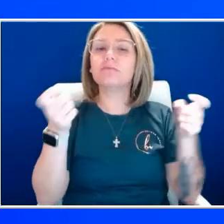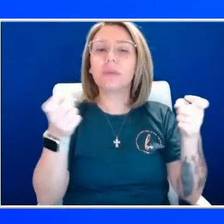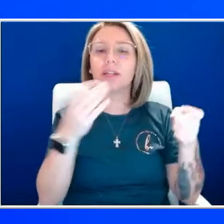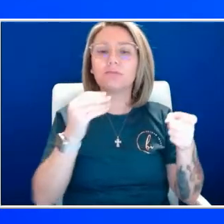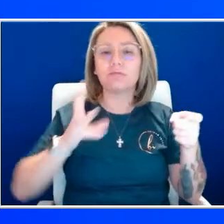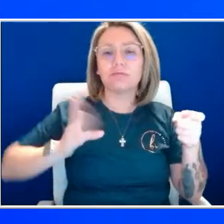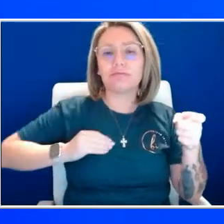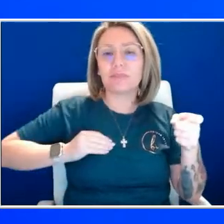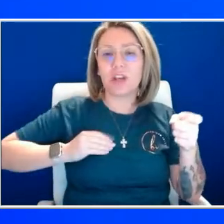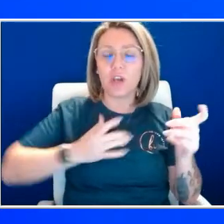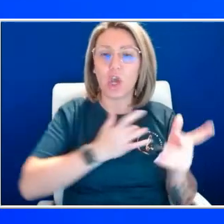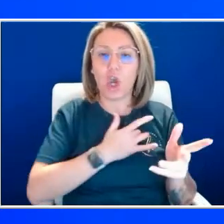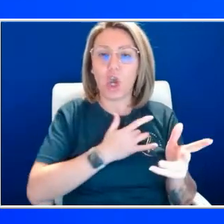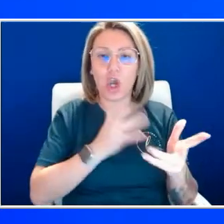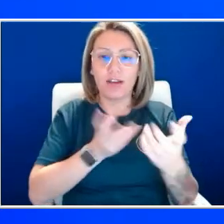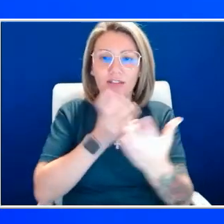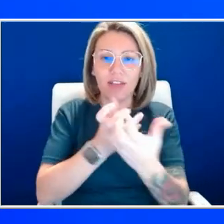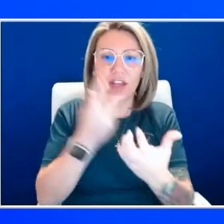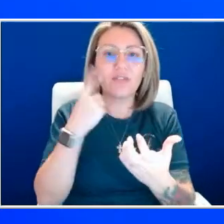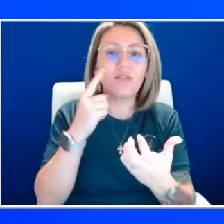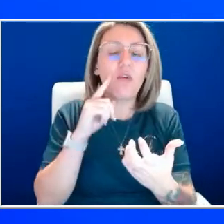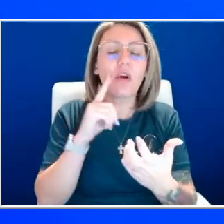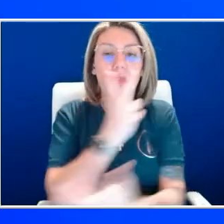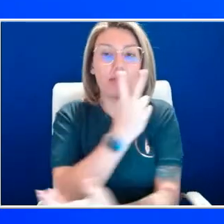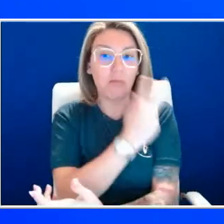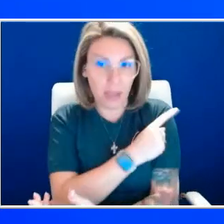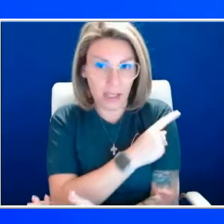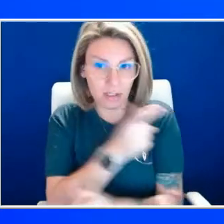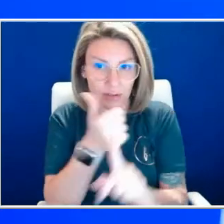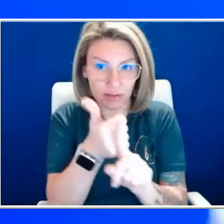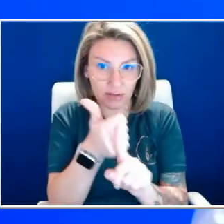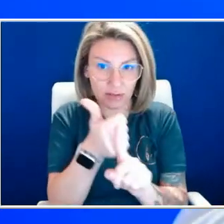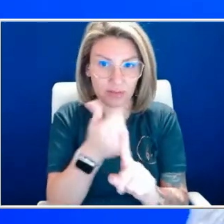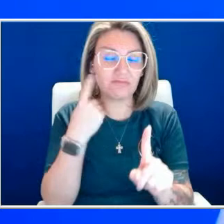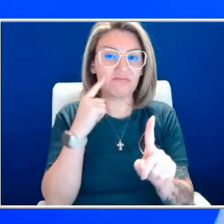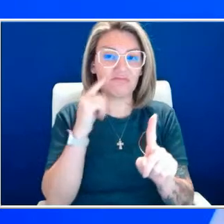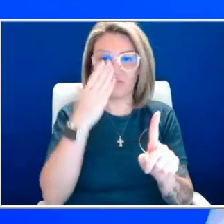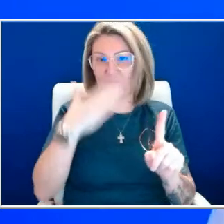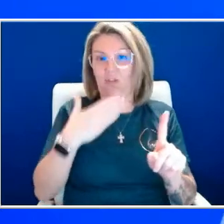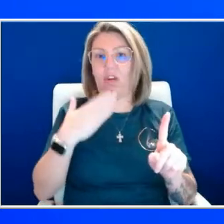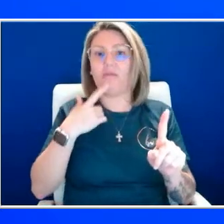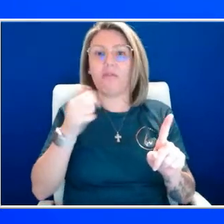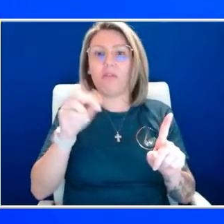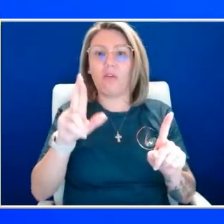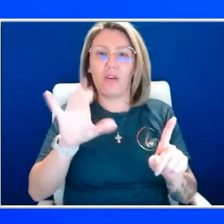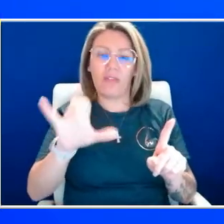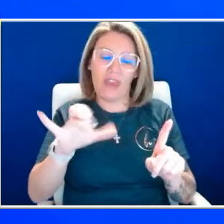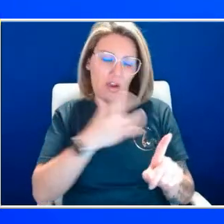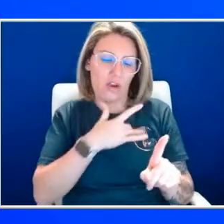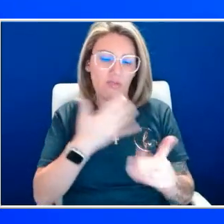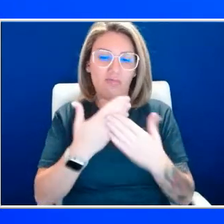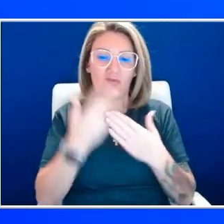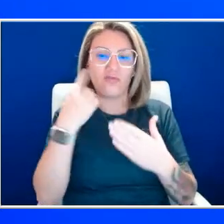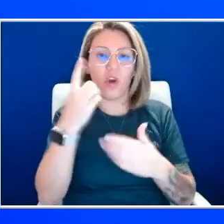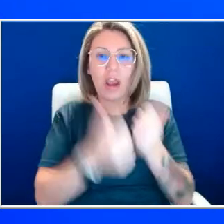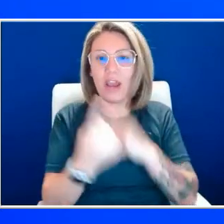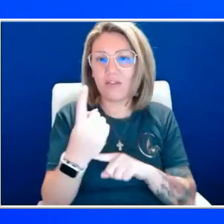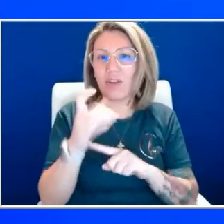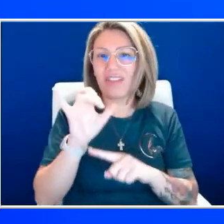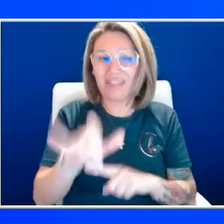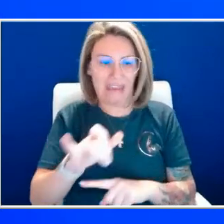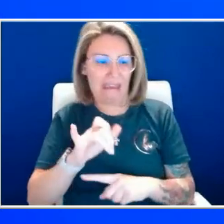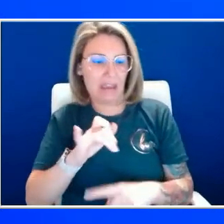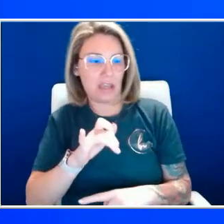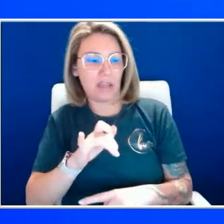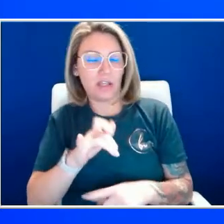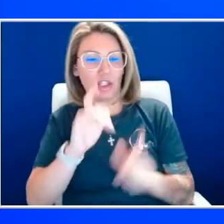really fit well for our patient that is in front of us, instead of, oh, this heart is good for everyone. It's more like, does this donor